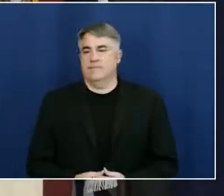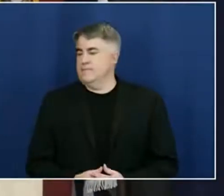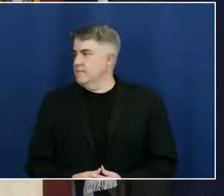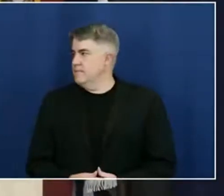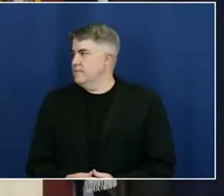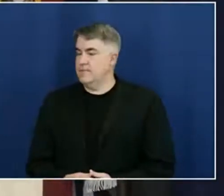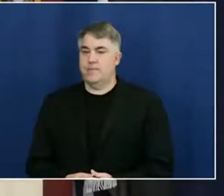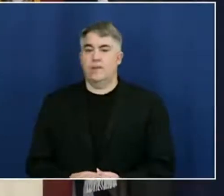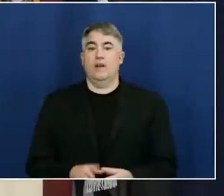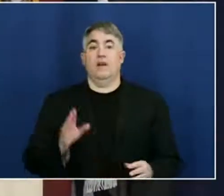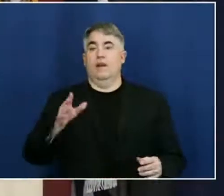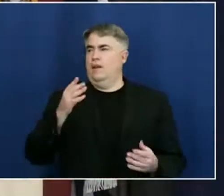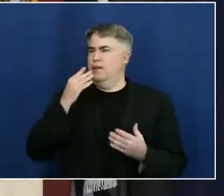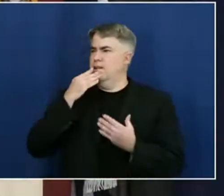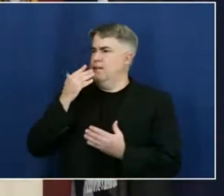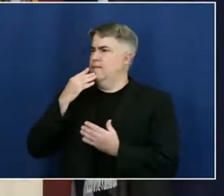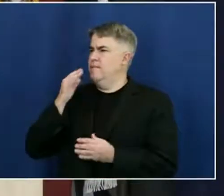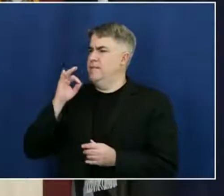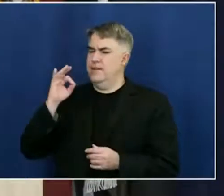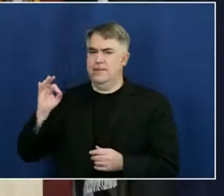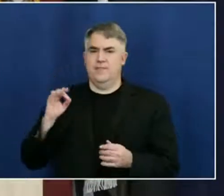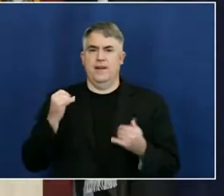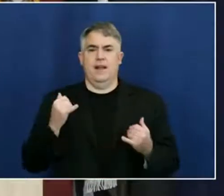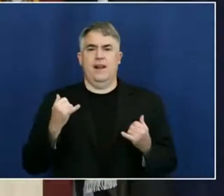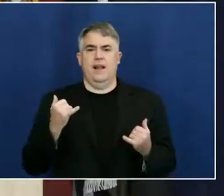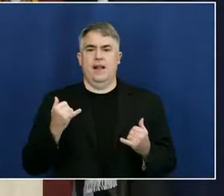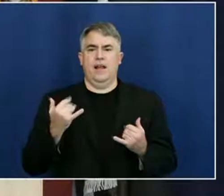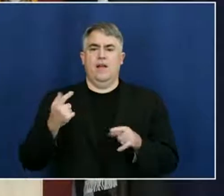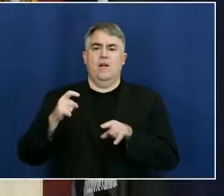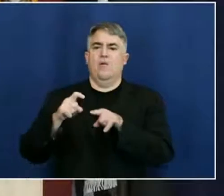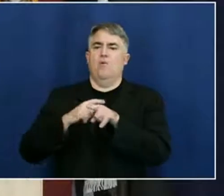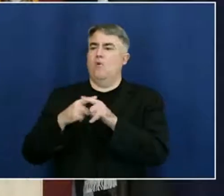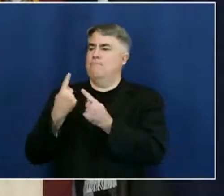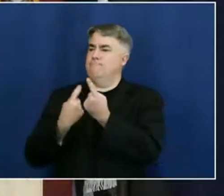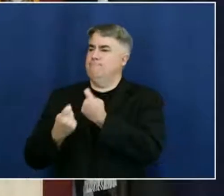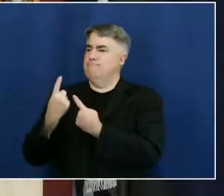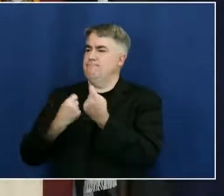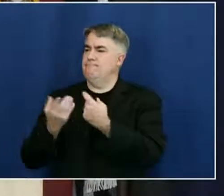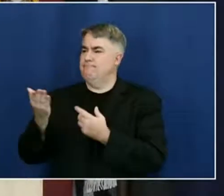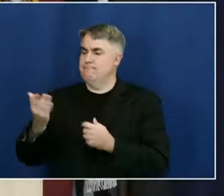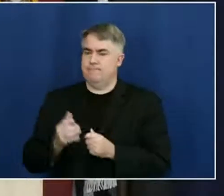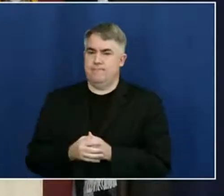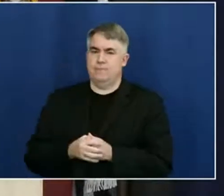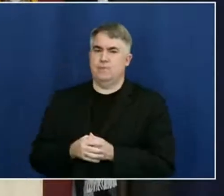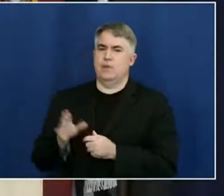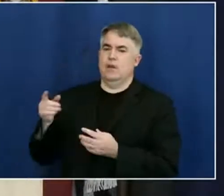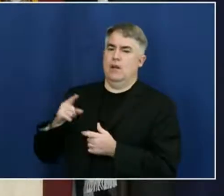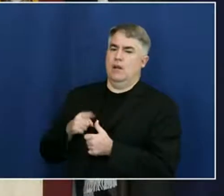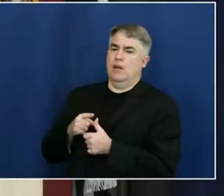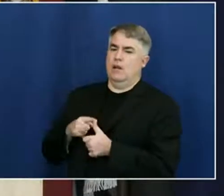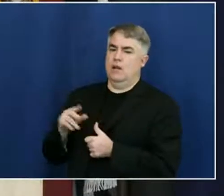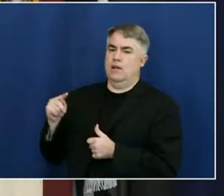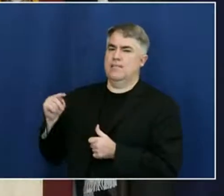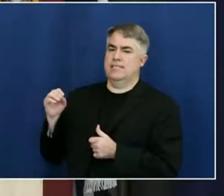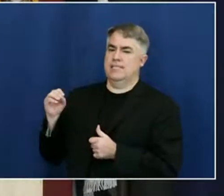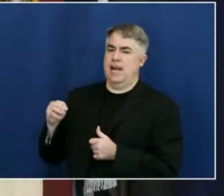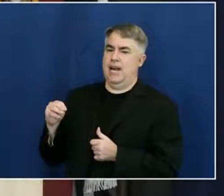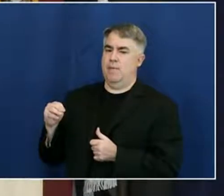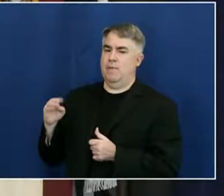Thank you. We'll now go to our call-in questions. Hello, the first call is from Tommy Sablon with KUSI.